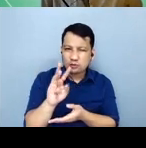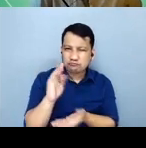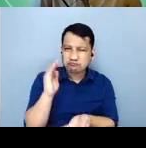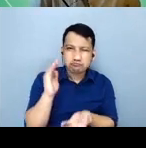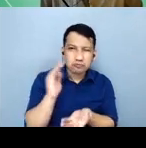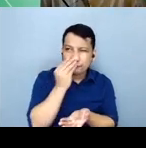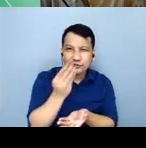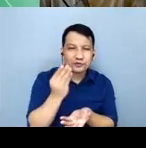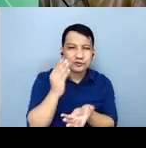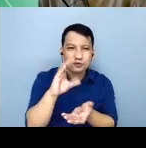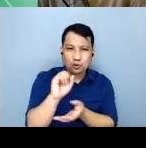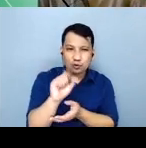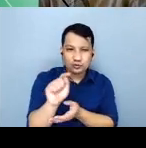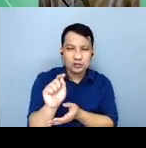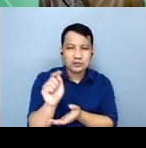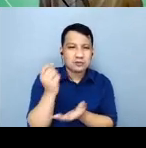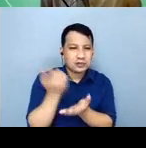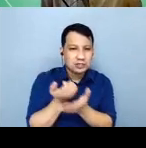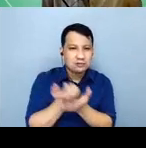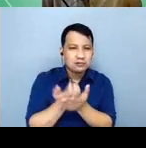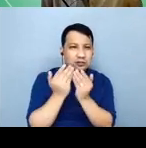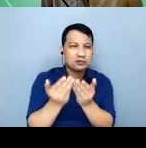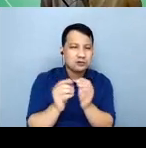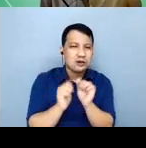an economic way of implementing it.